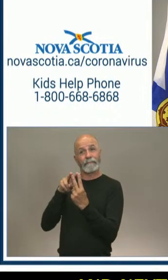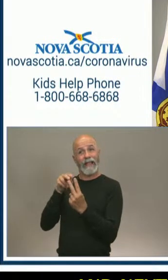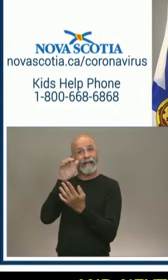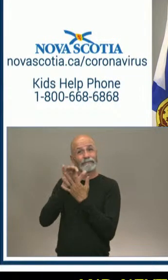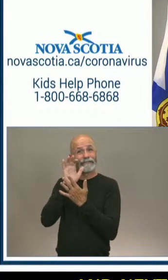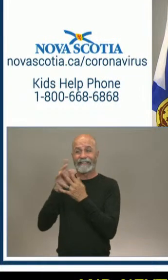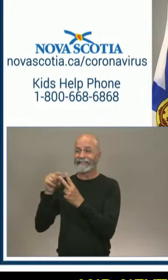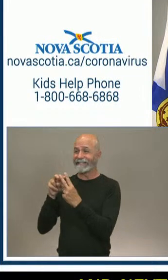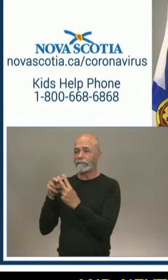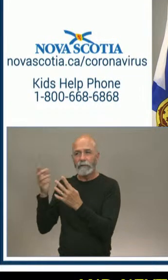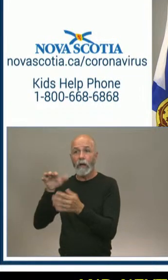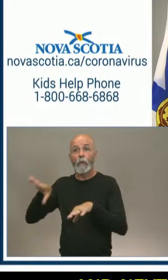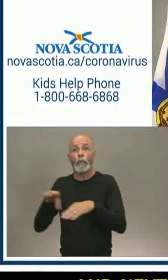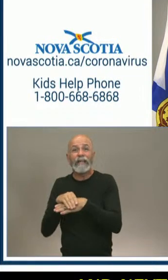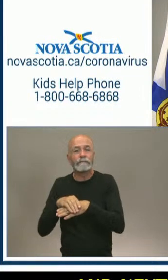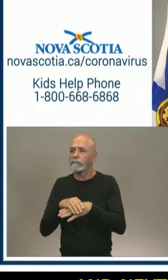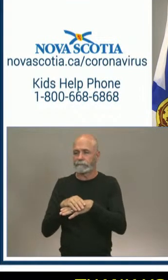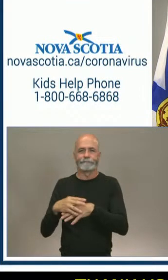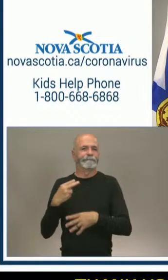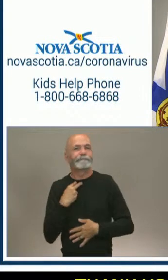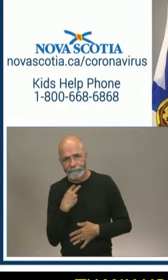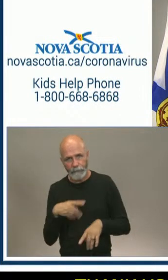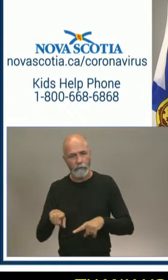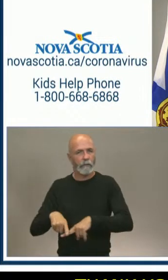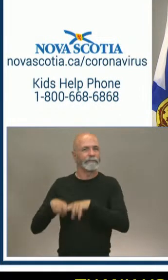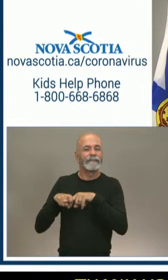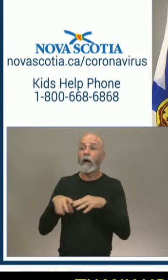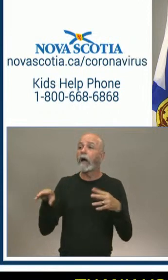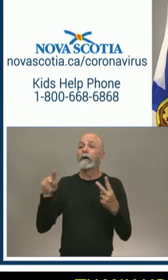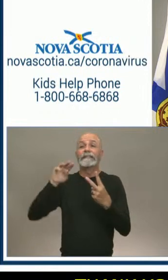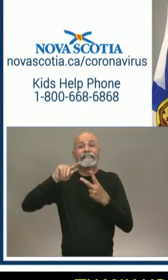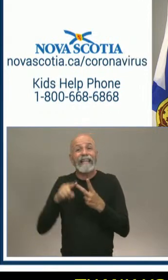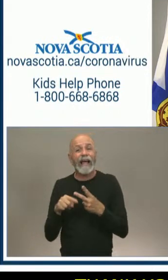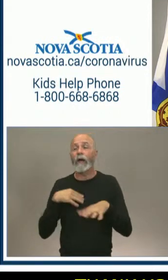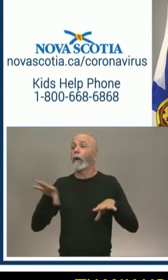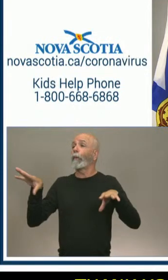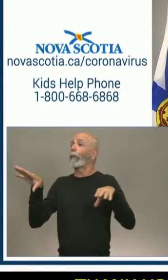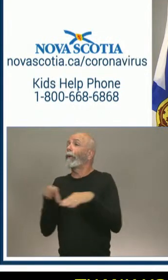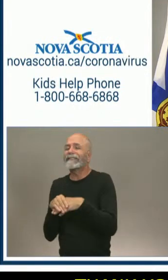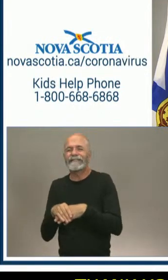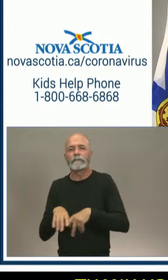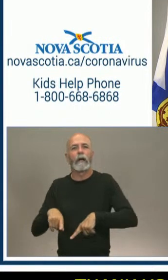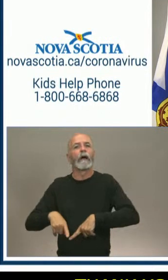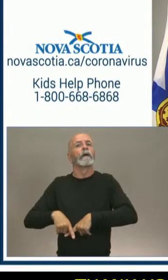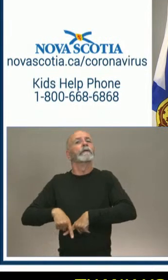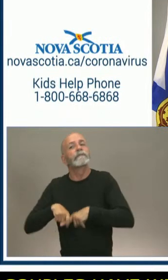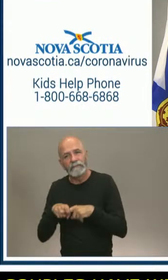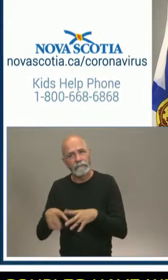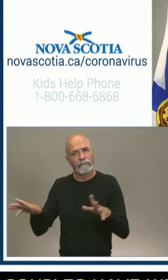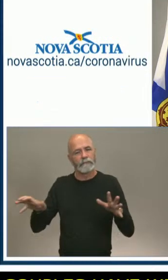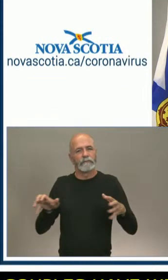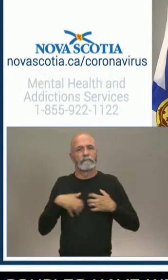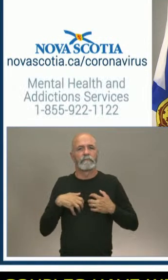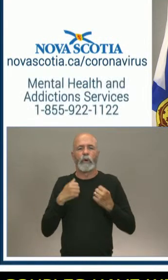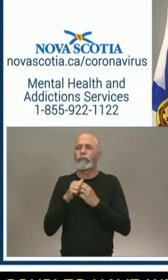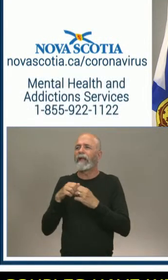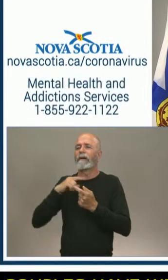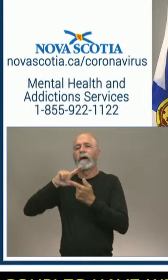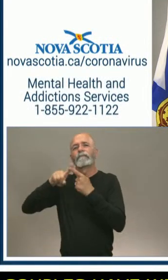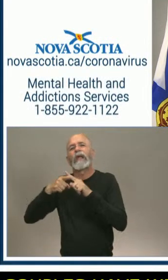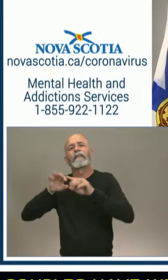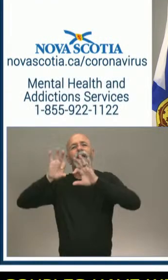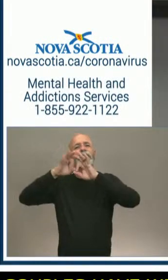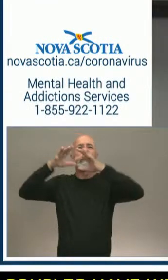your message to them? When can they hold one of the biggest days of their lives with friends and family? So I